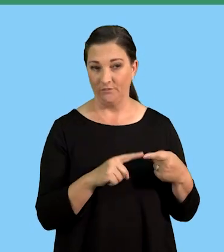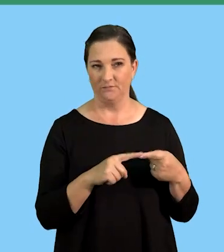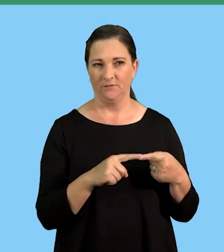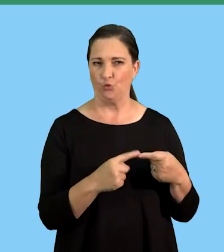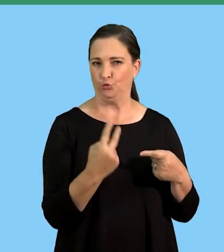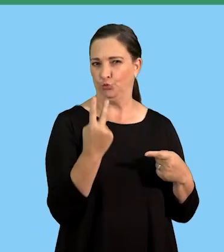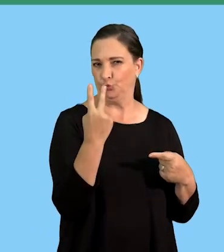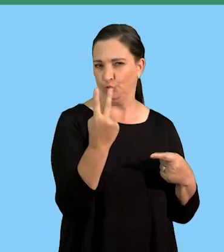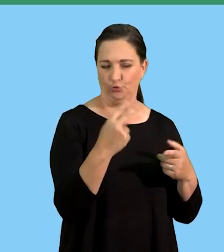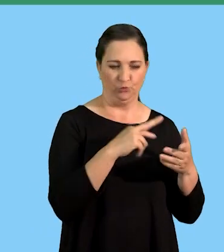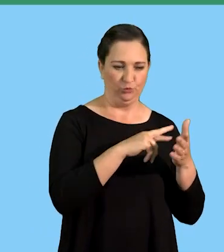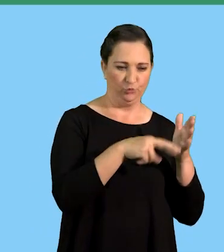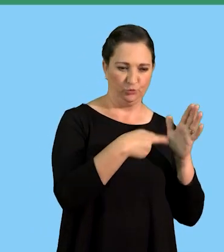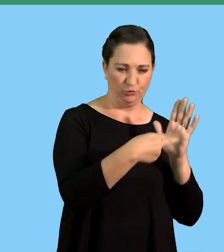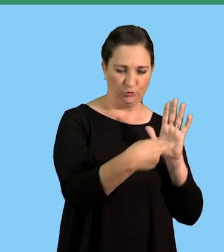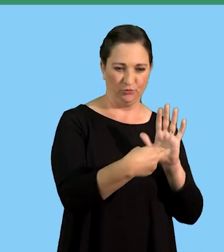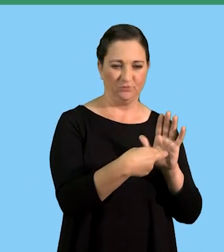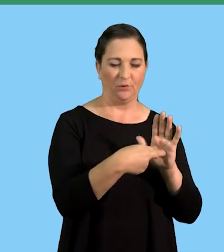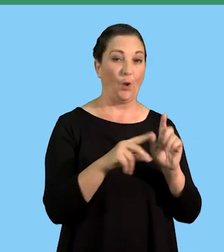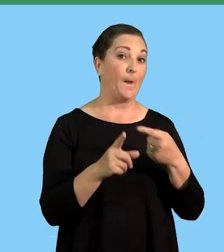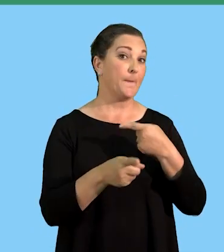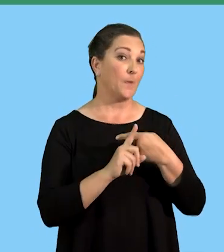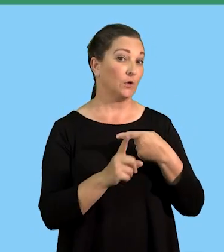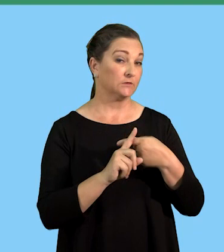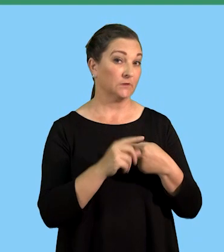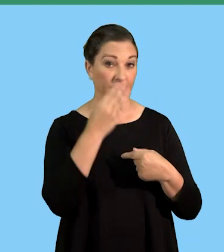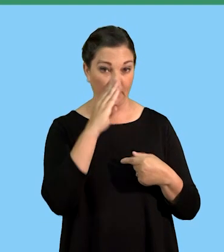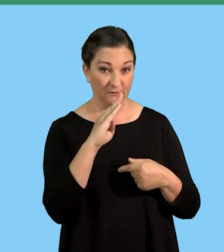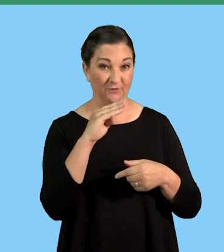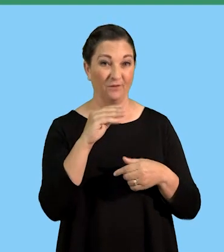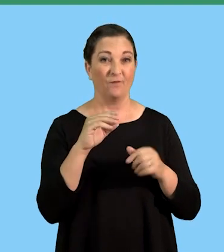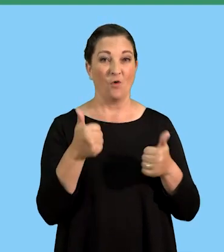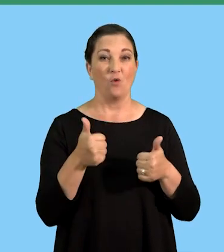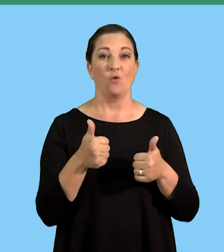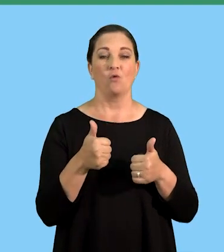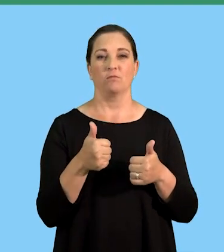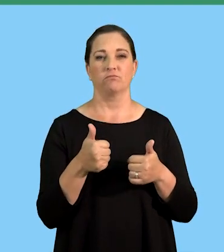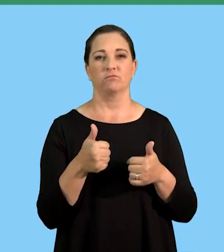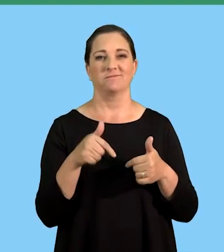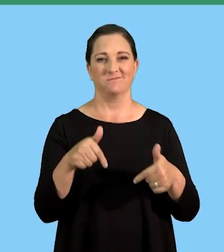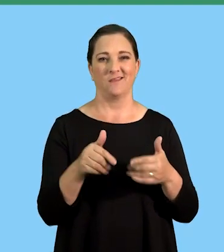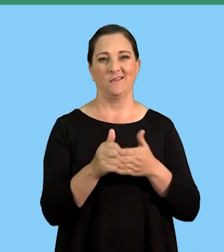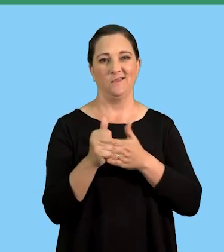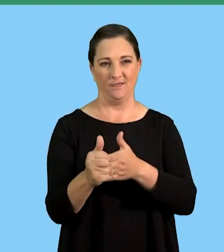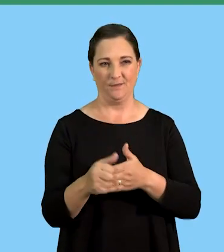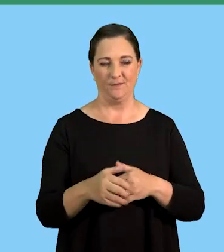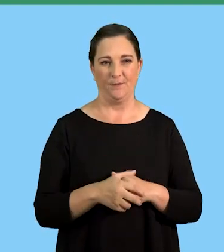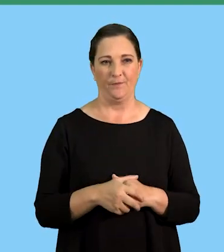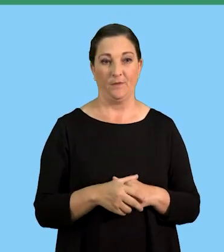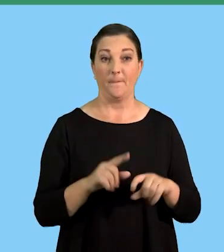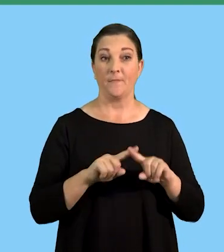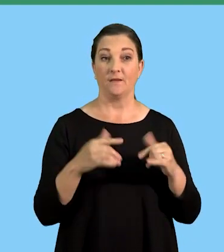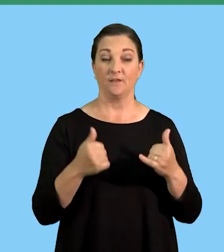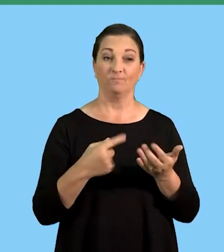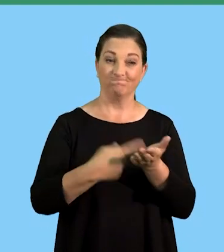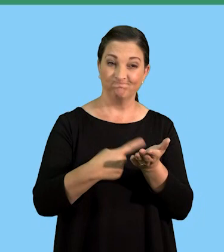Quote 2 roles of personal attitude in successful leadership displayed by Sihle in the scenario. Number